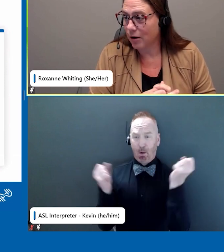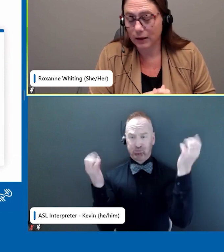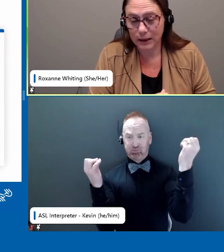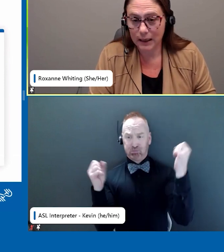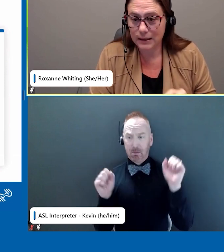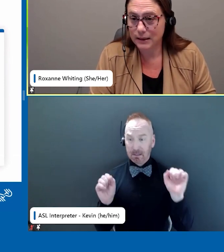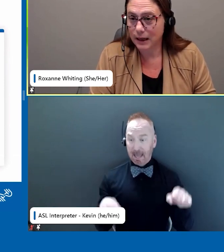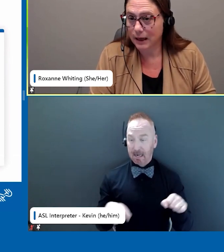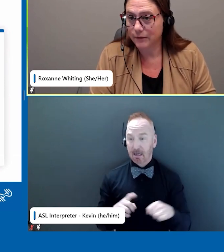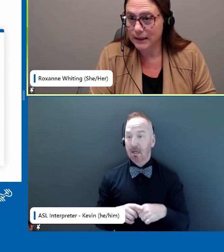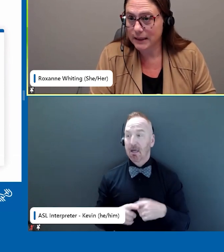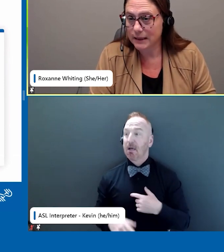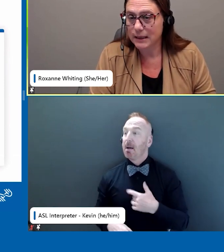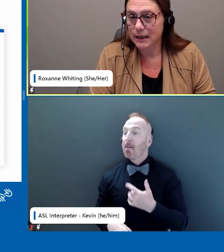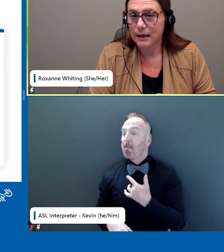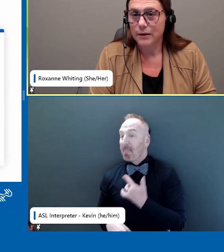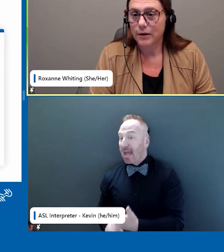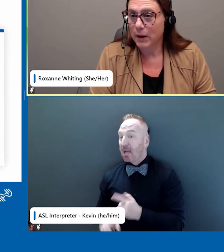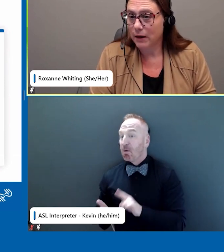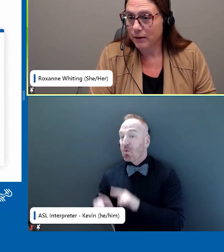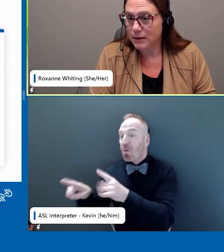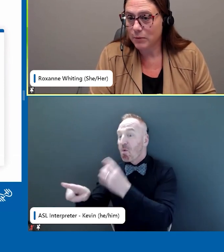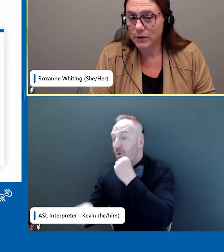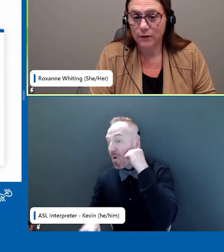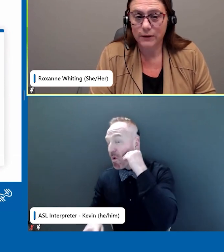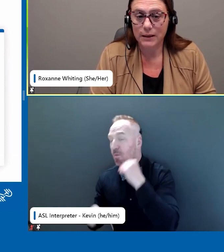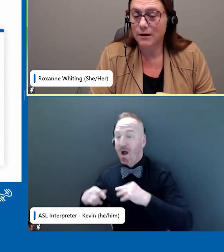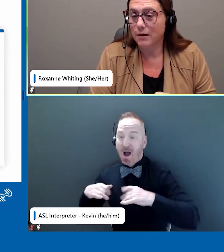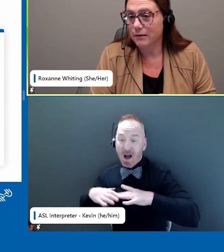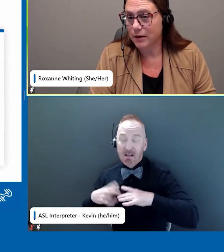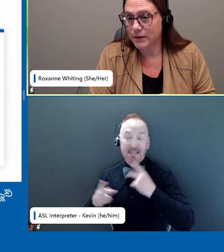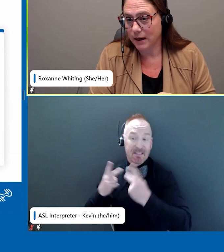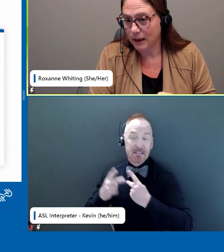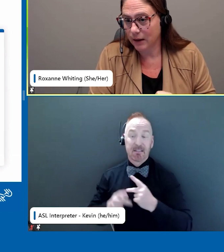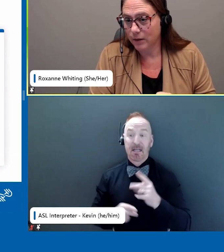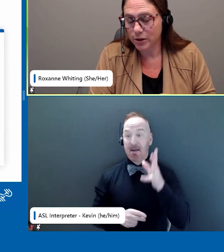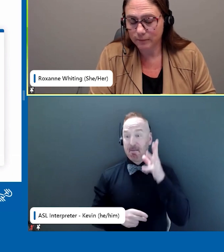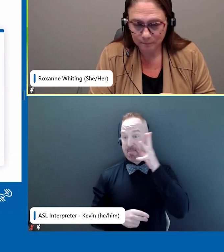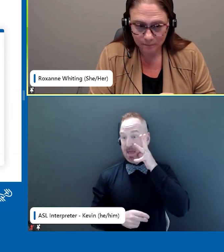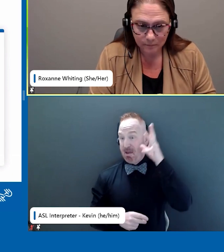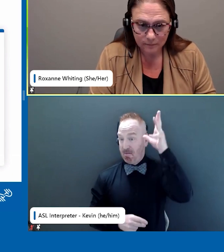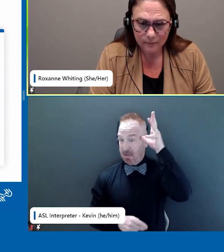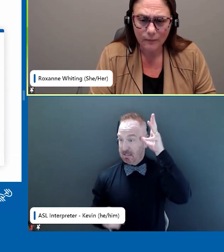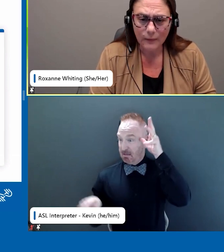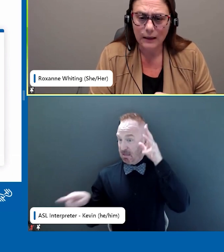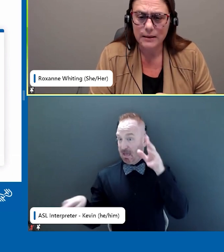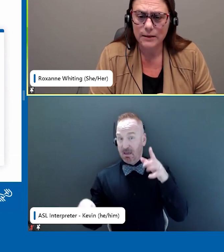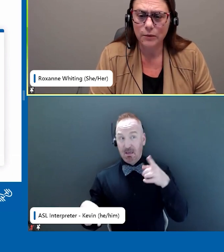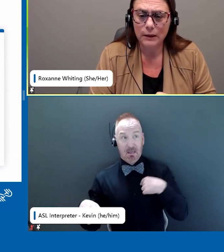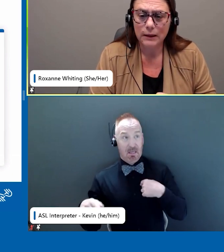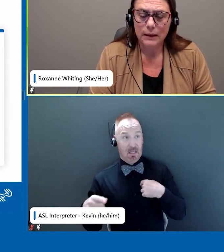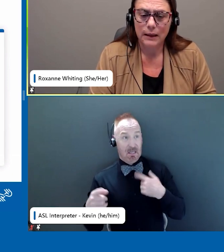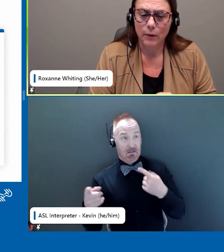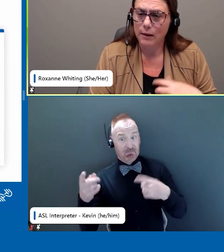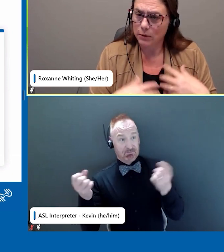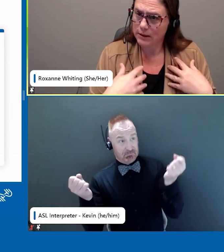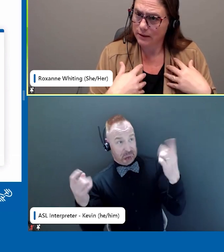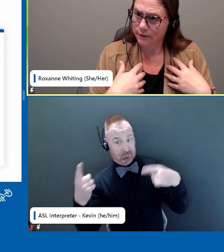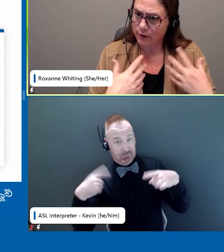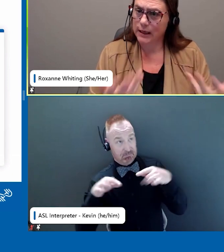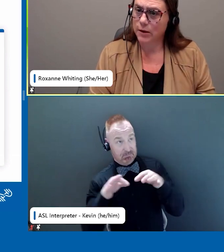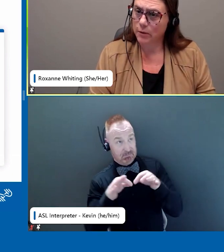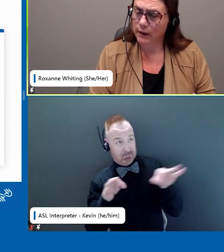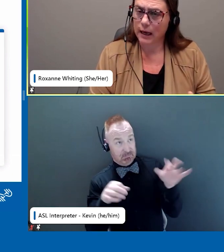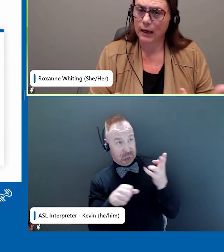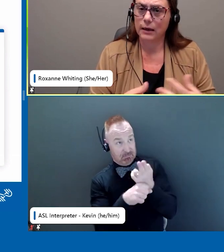on holidays and visits, their parents most often did not use sign language. And so they were able